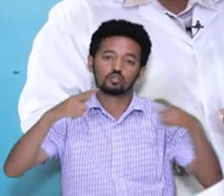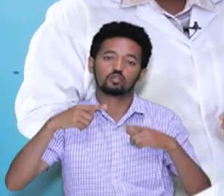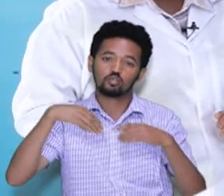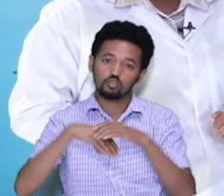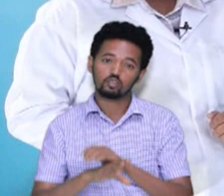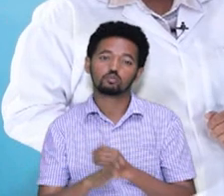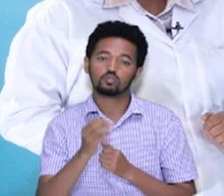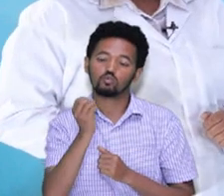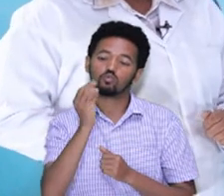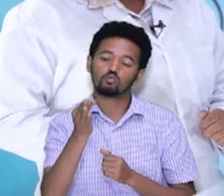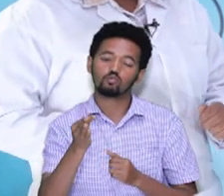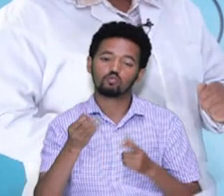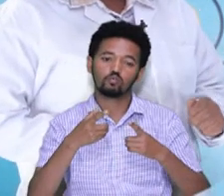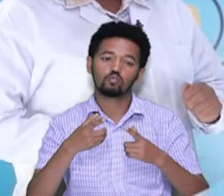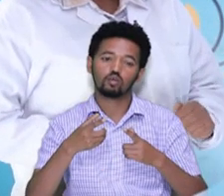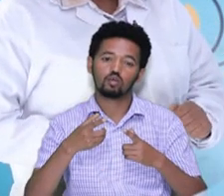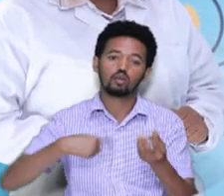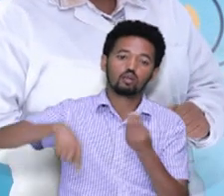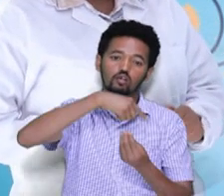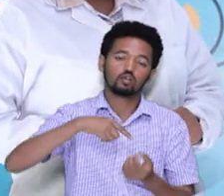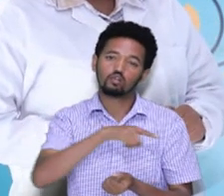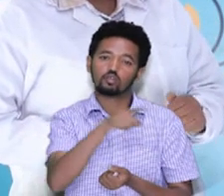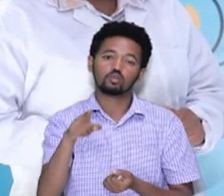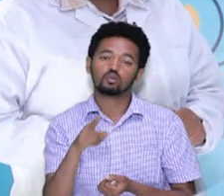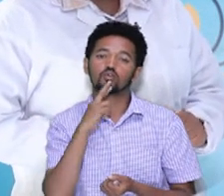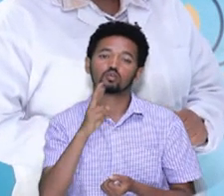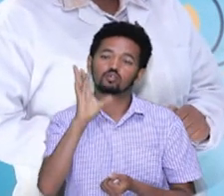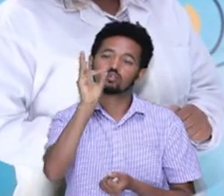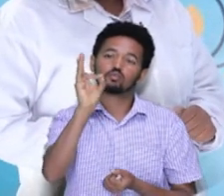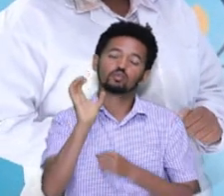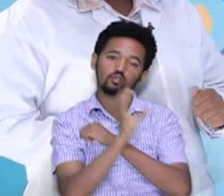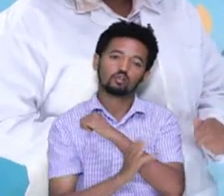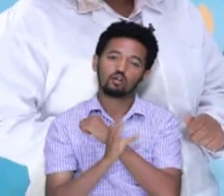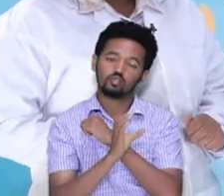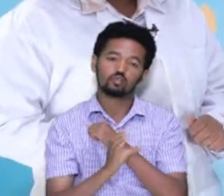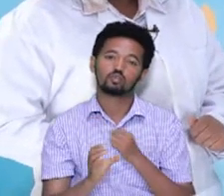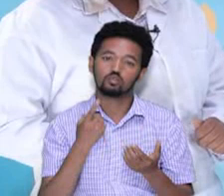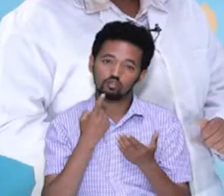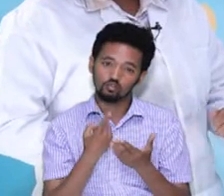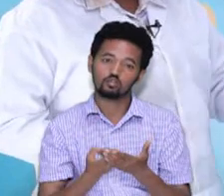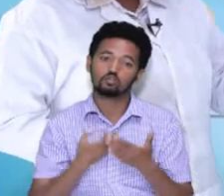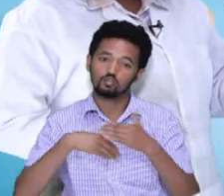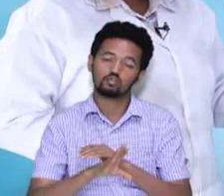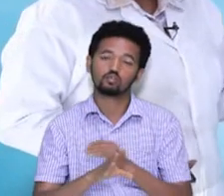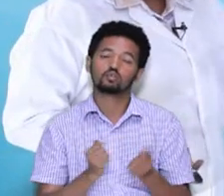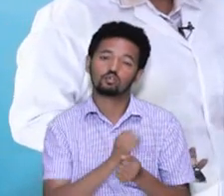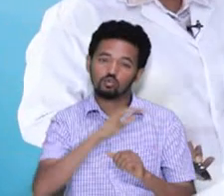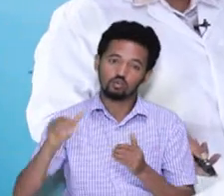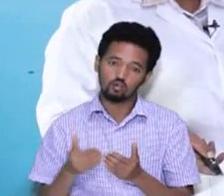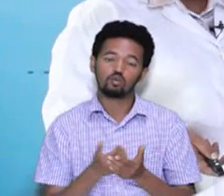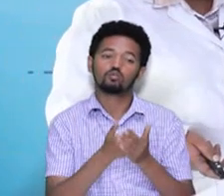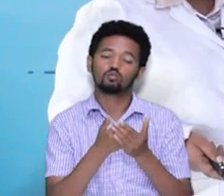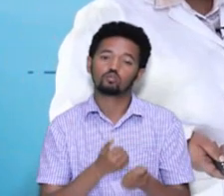of area. There are 7 countries in this region. All the